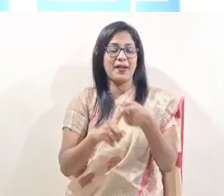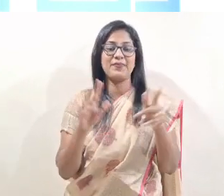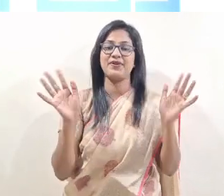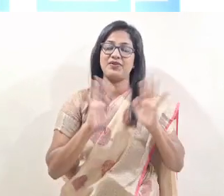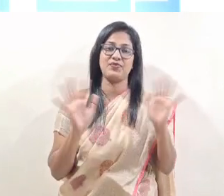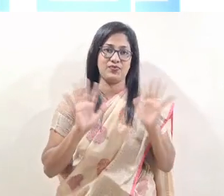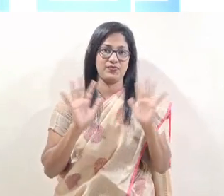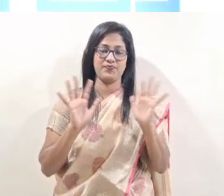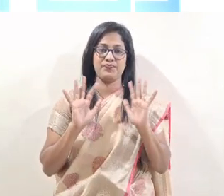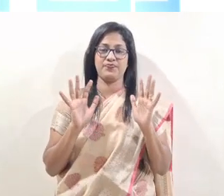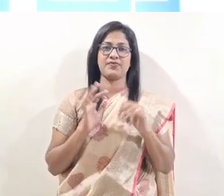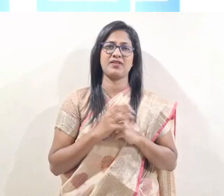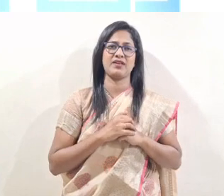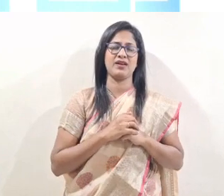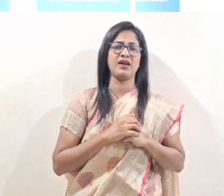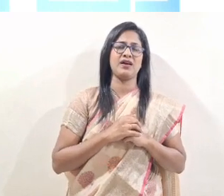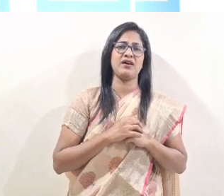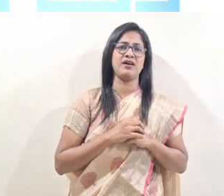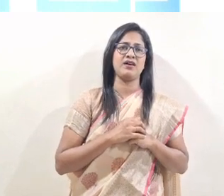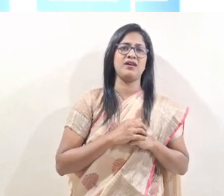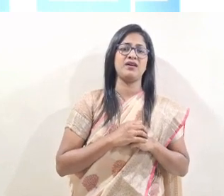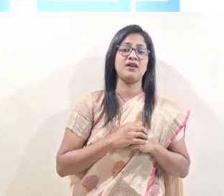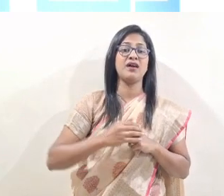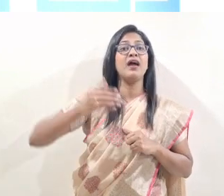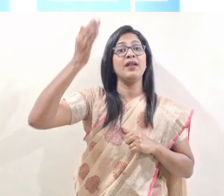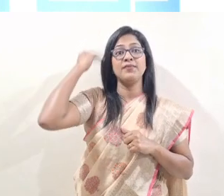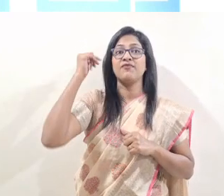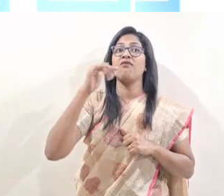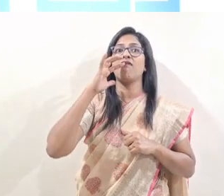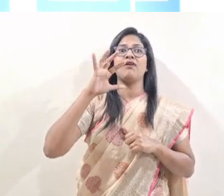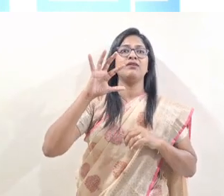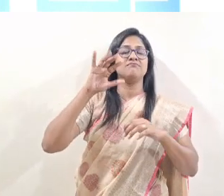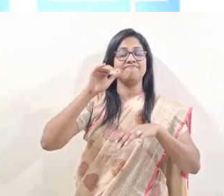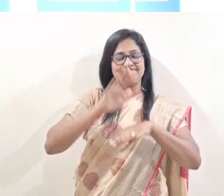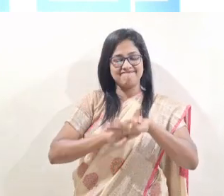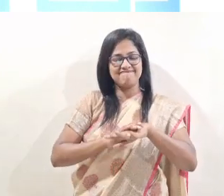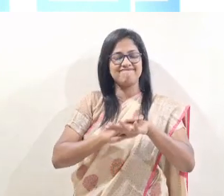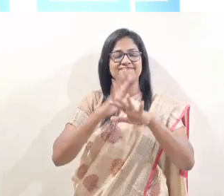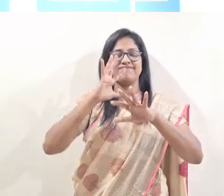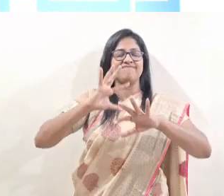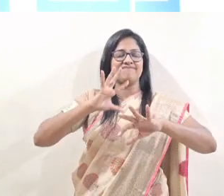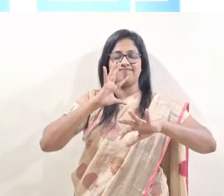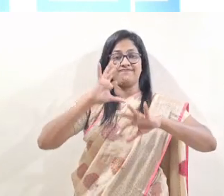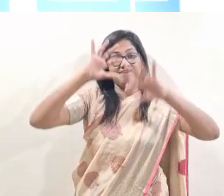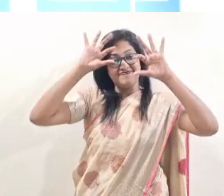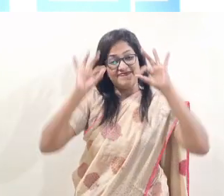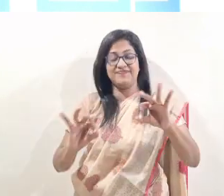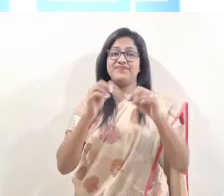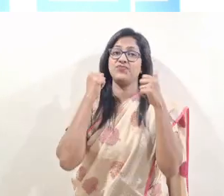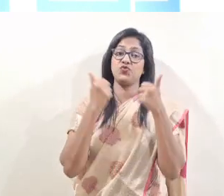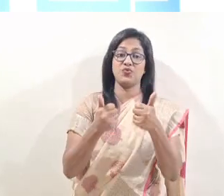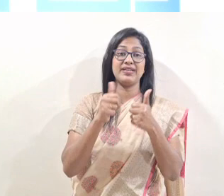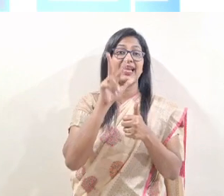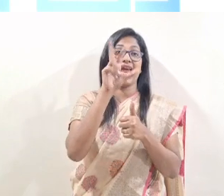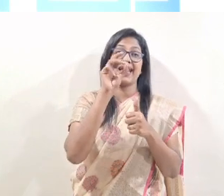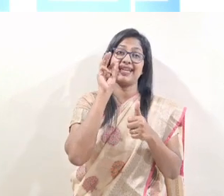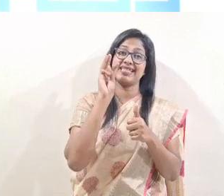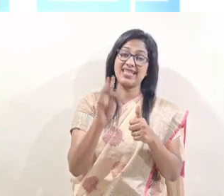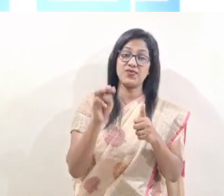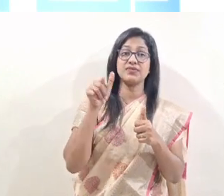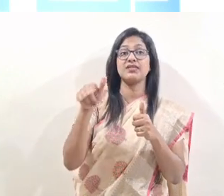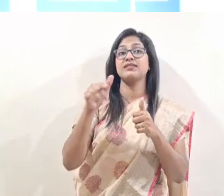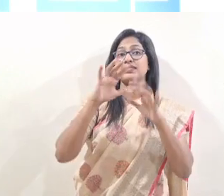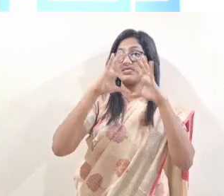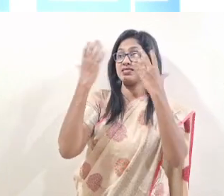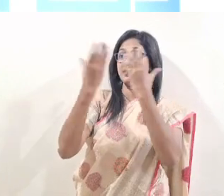incident. And it was really very good. About 80,000 people, that is the